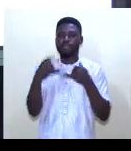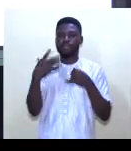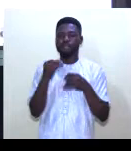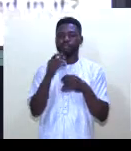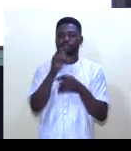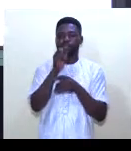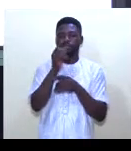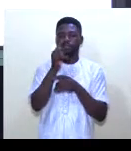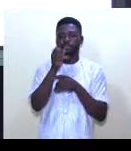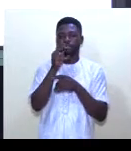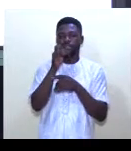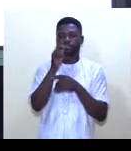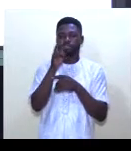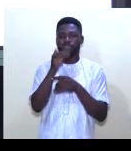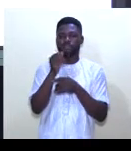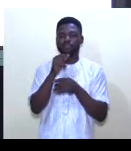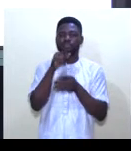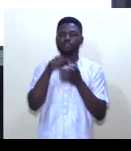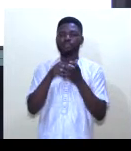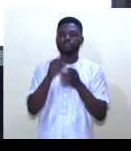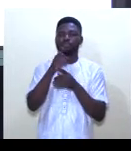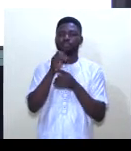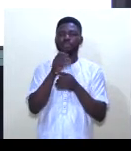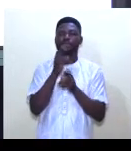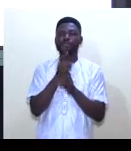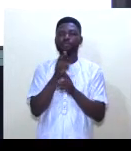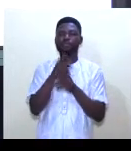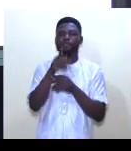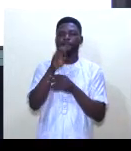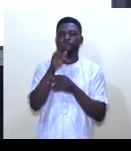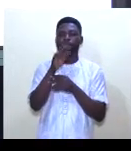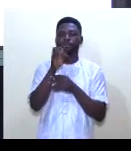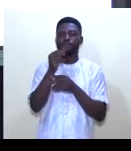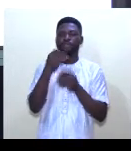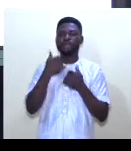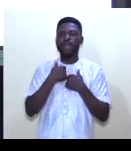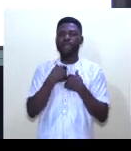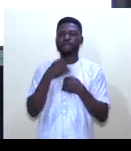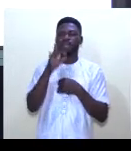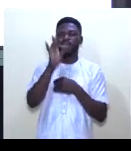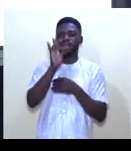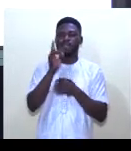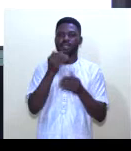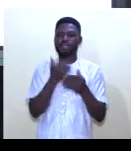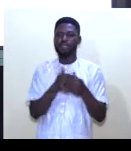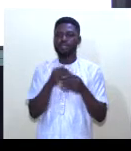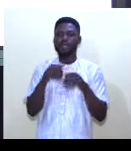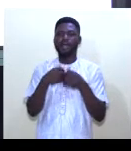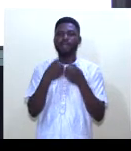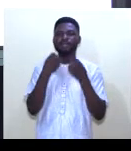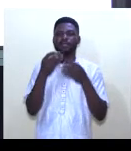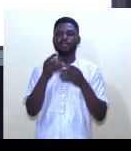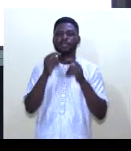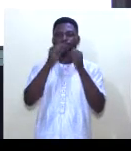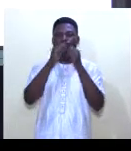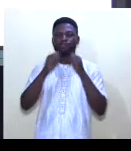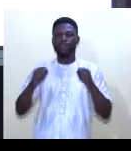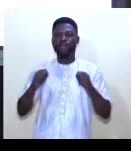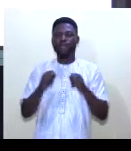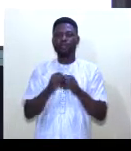symmetry. This question says, a regular polygon has 8 sides. How